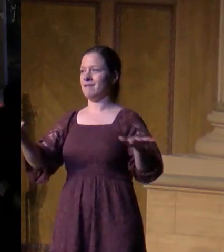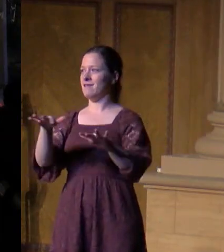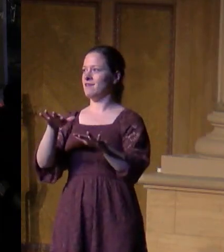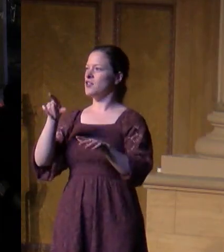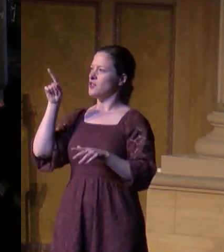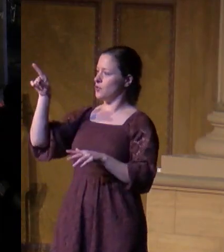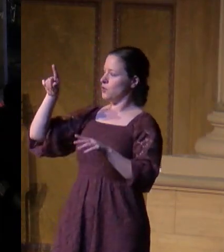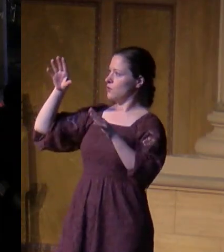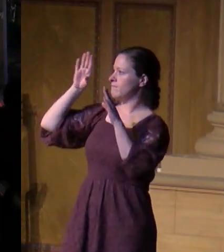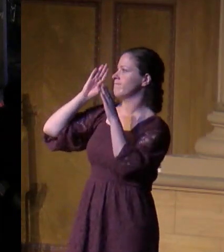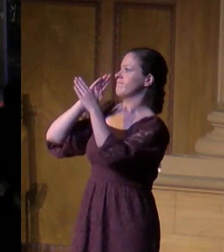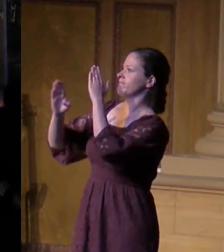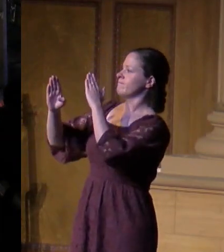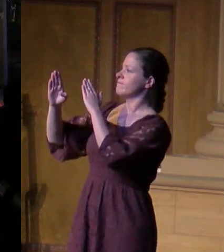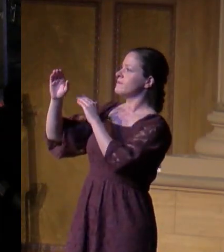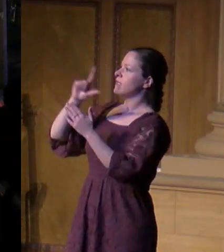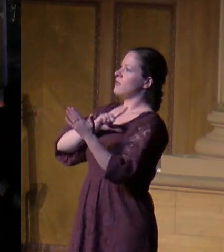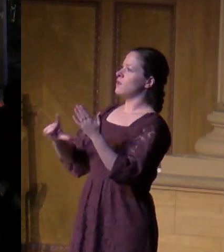feared the Lord with perfect reverence